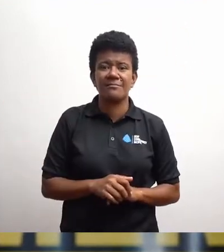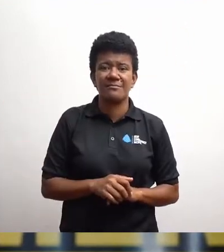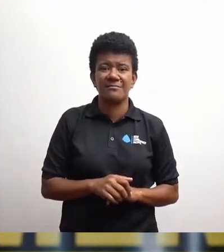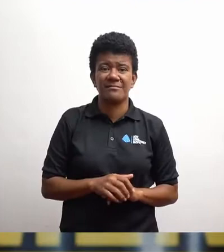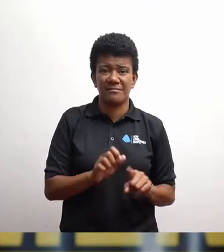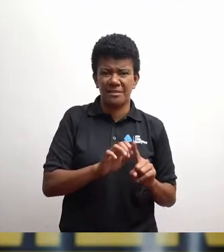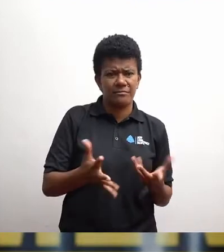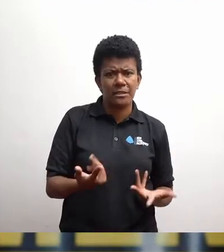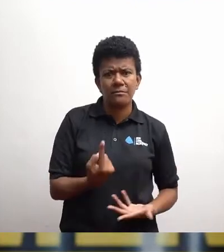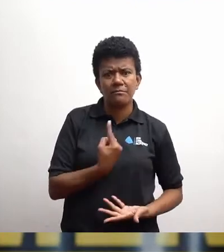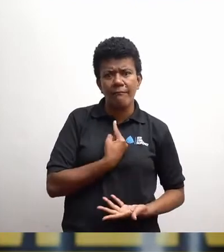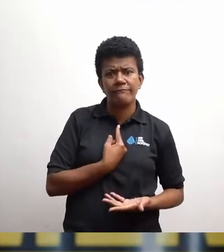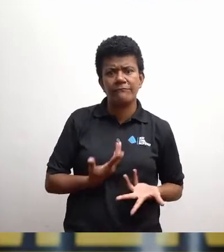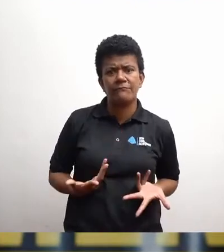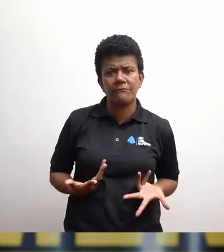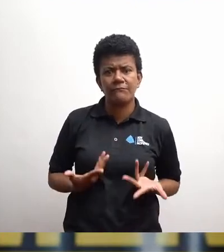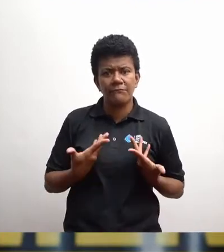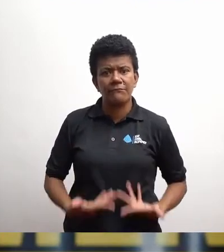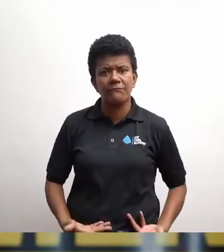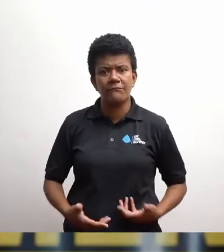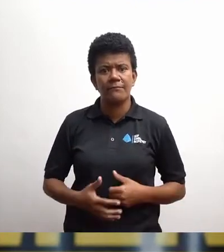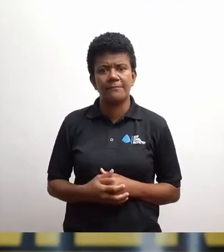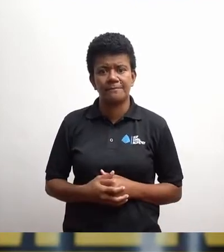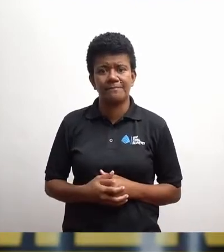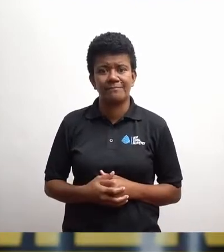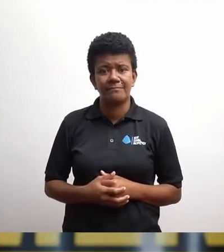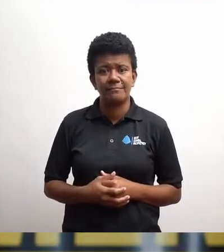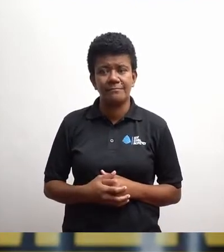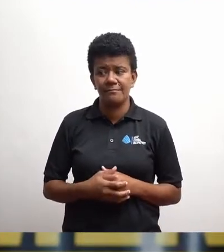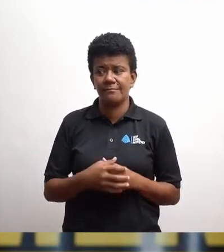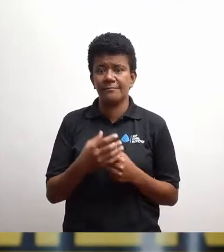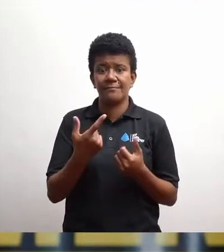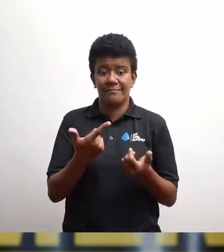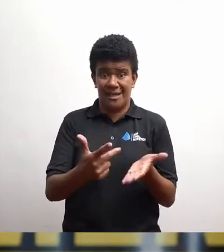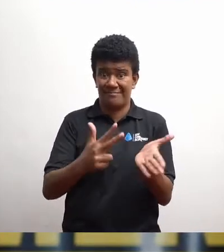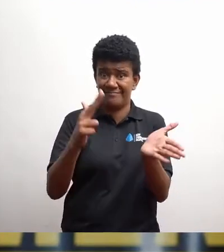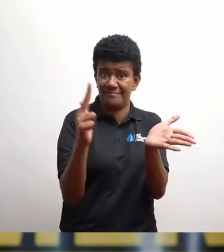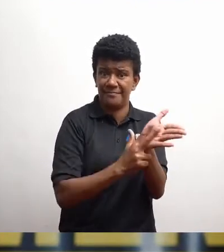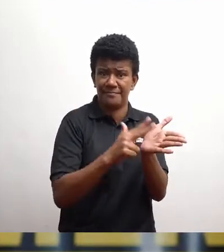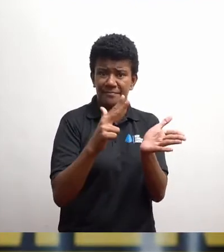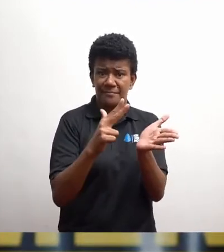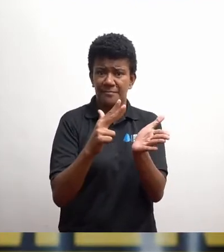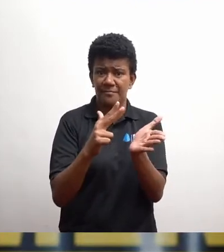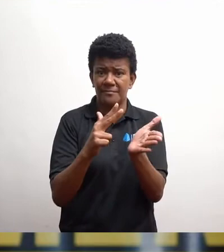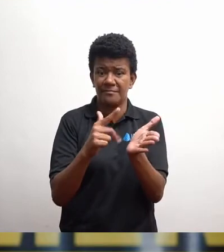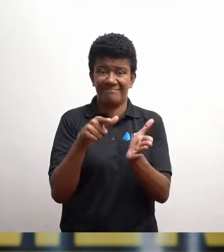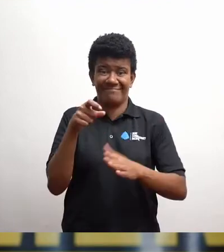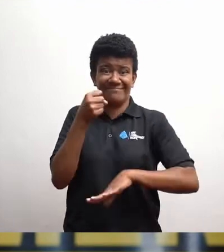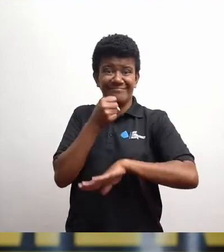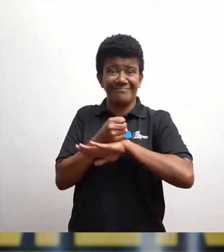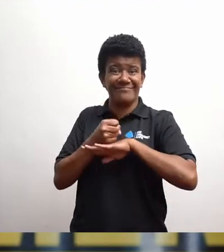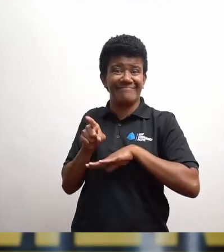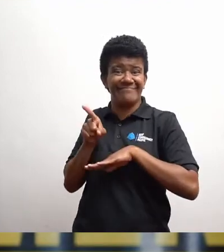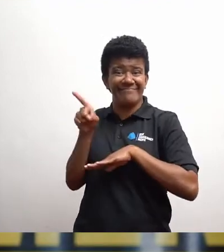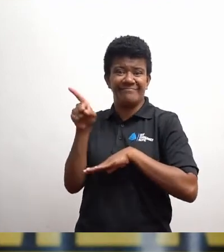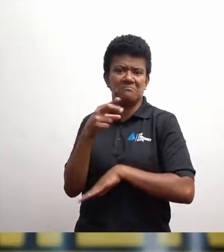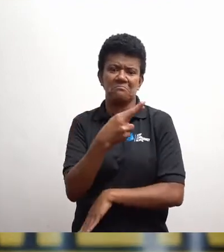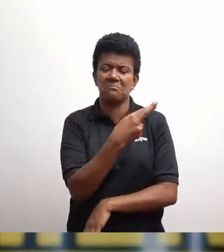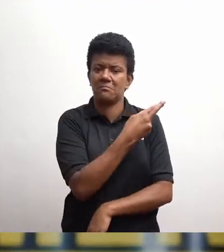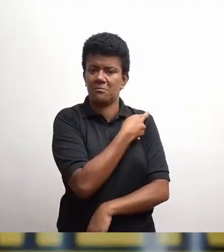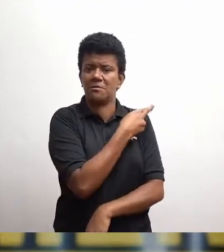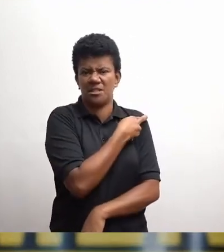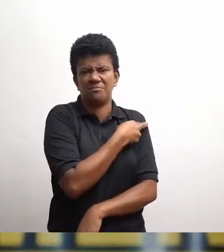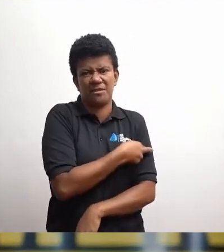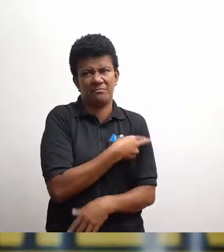that? Because you signed on to this. What does that then require you to do? If the state is the duty bearer, the